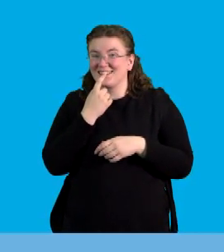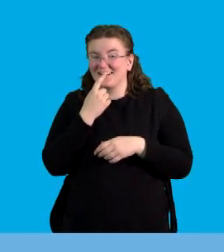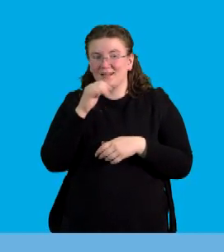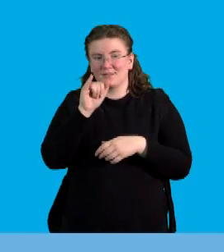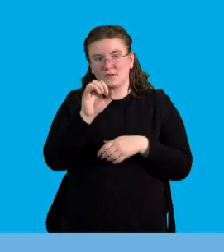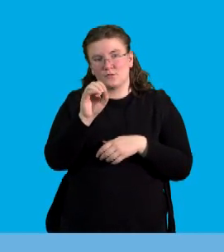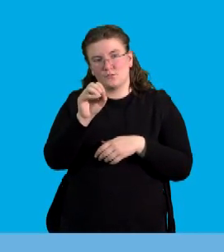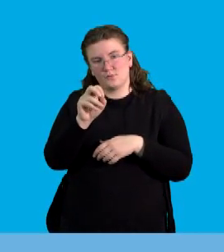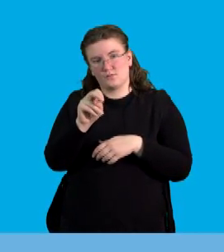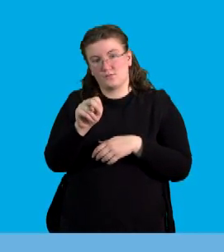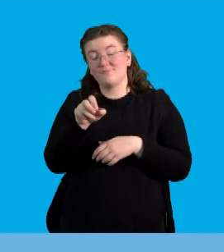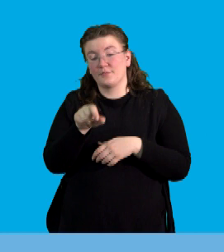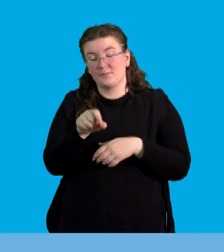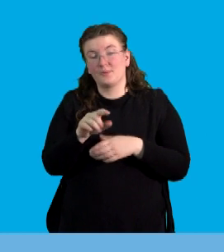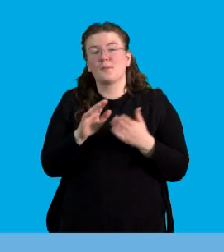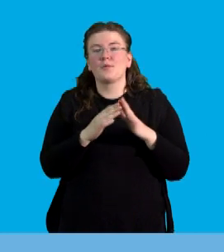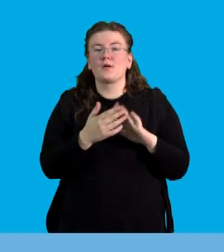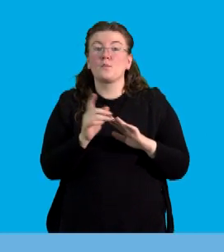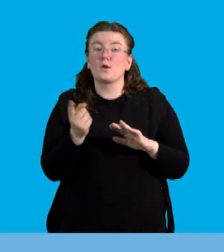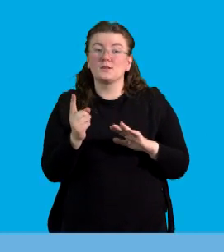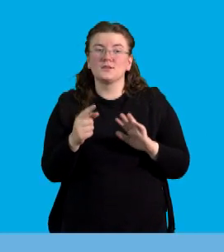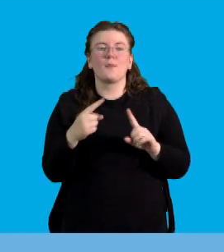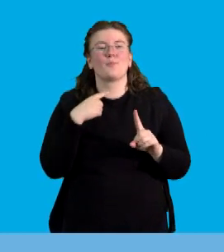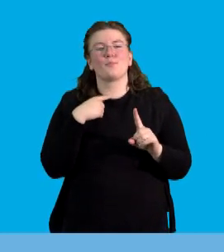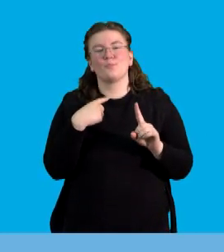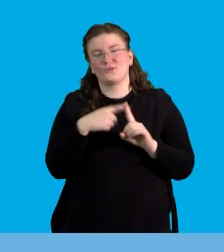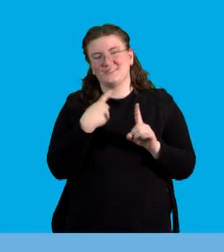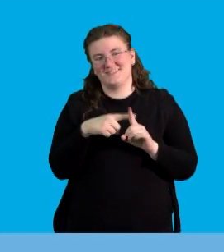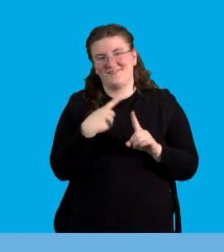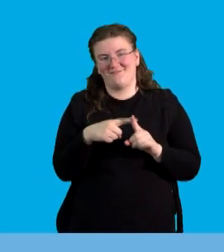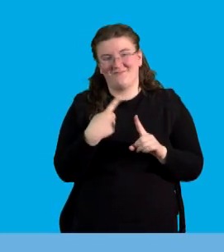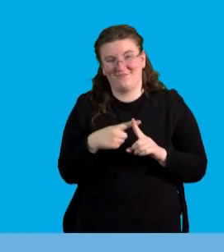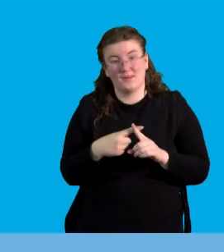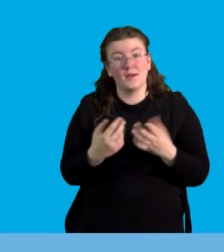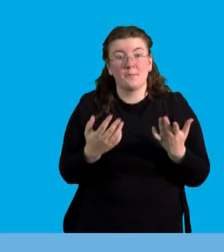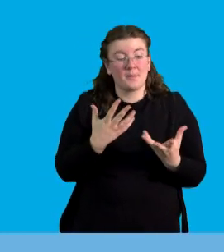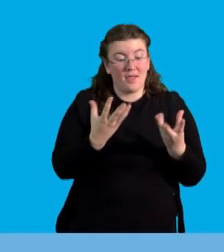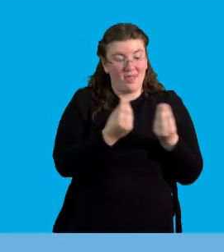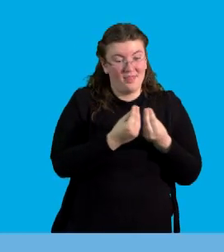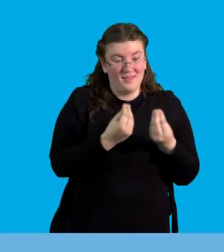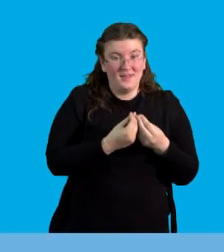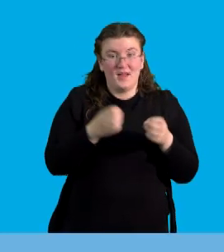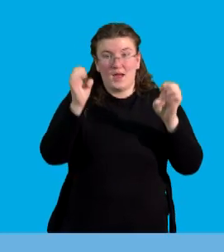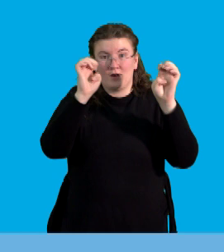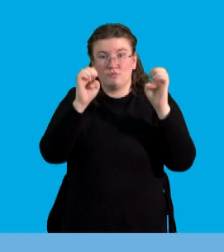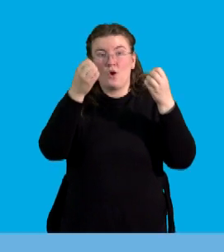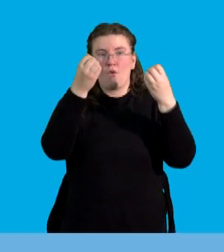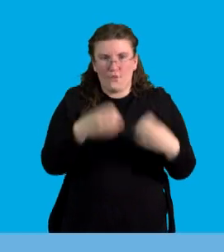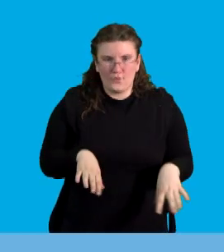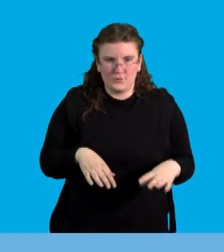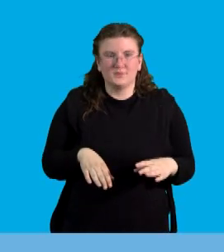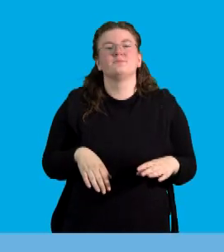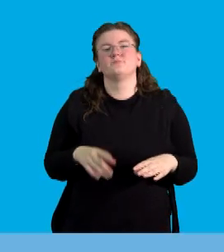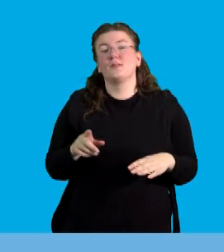become positively charged. So that means the electron, once an atom loses an electron, it becomes